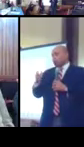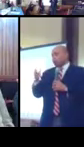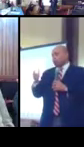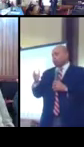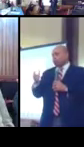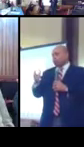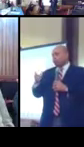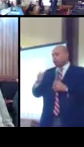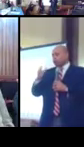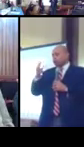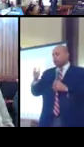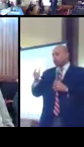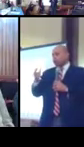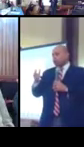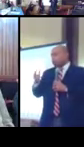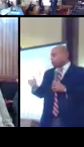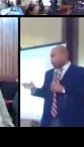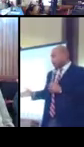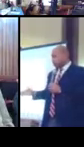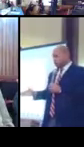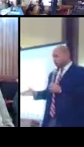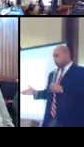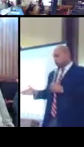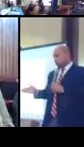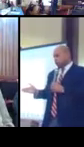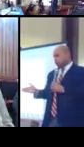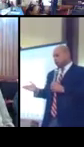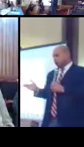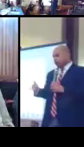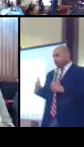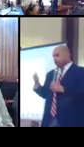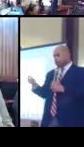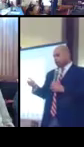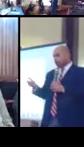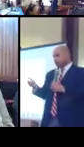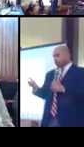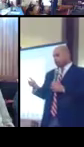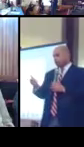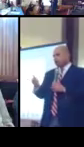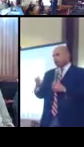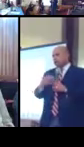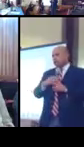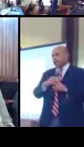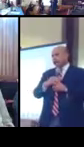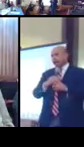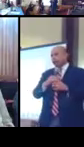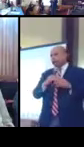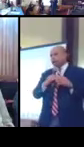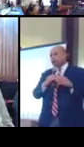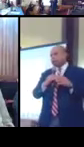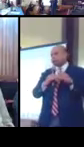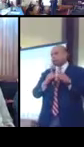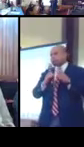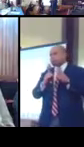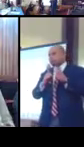we are still looking into what exactly, if the plan does spell out more about how it should be, but